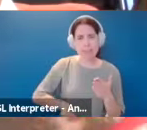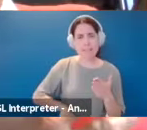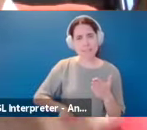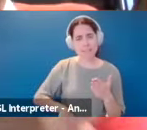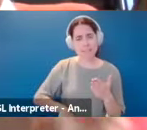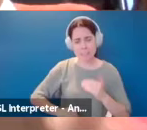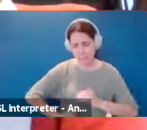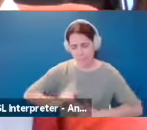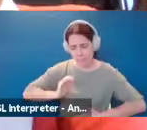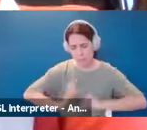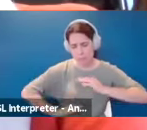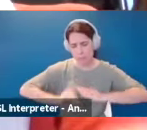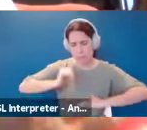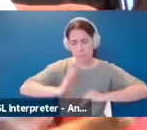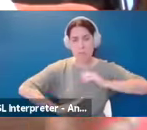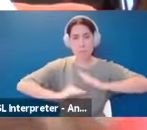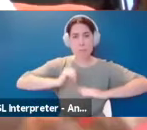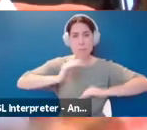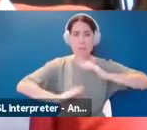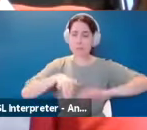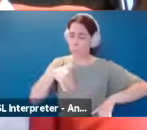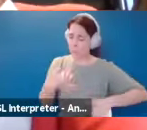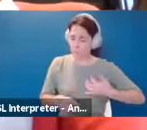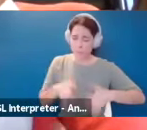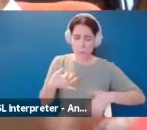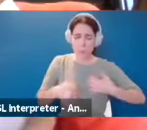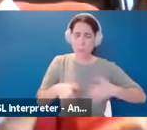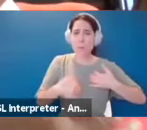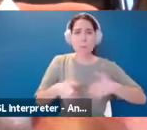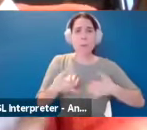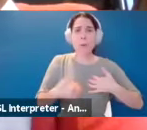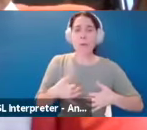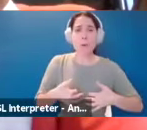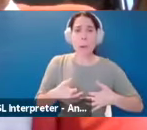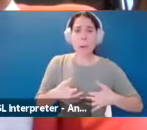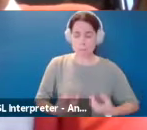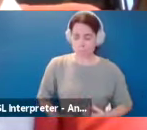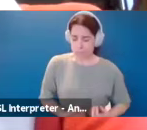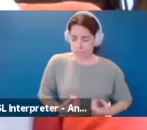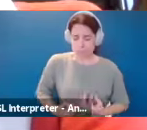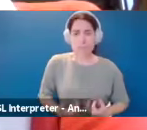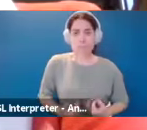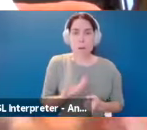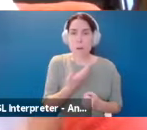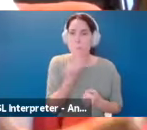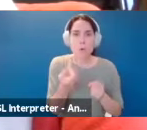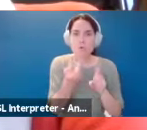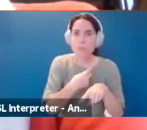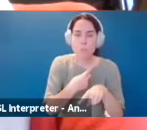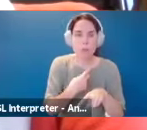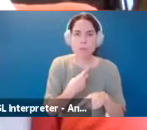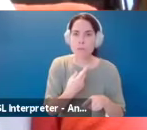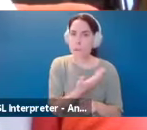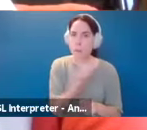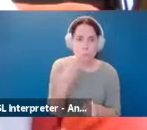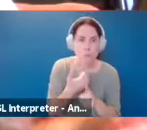been heard or responded to or it's met with reaction. It's hard to keep raising the subject. And on the other side, I think